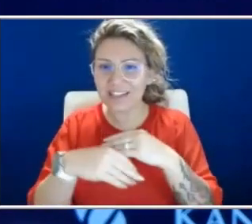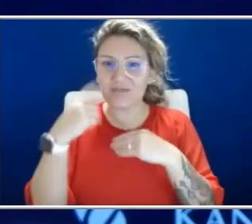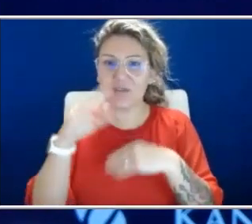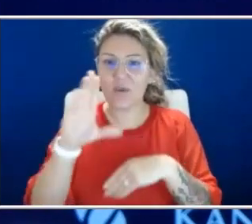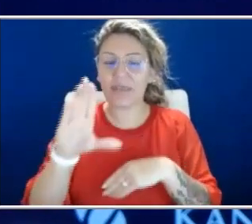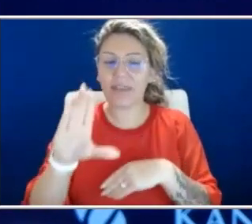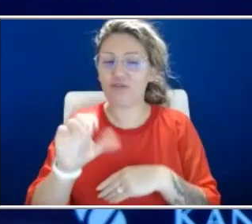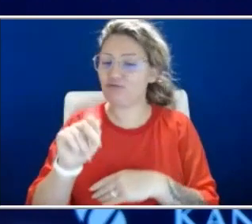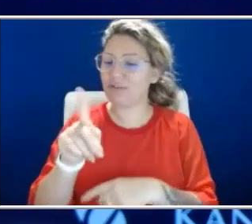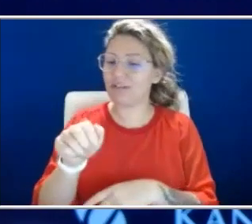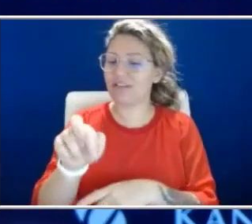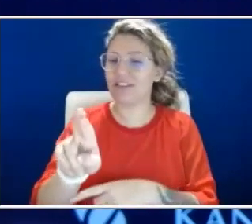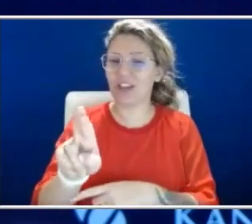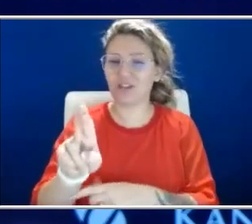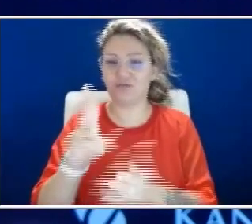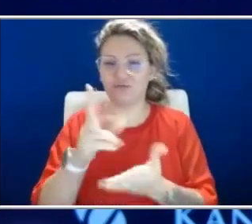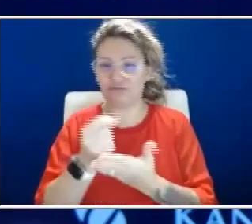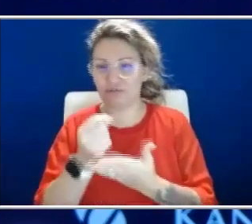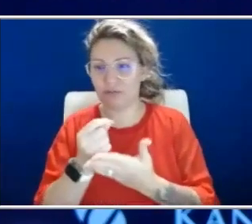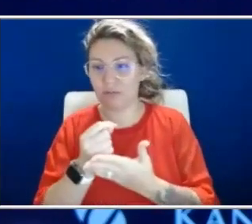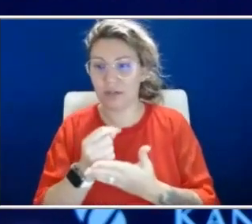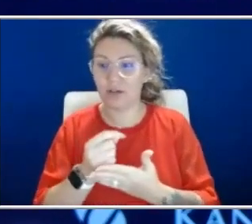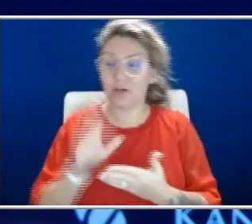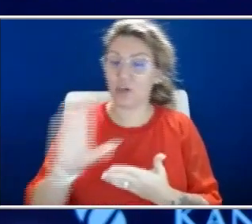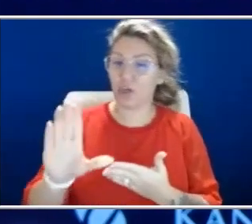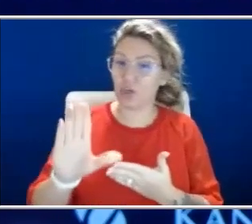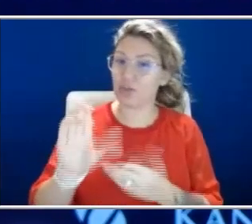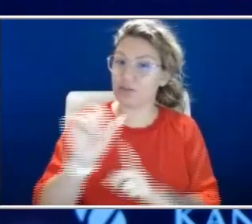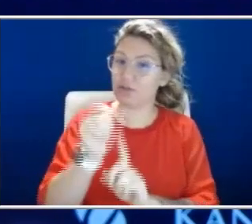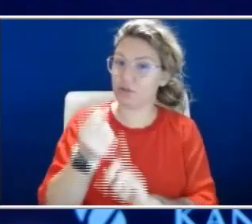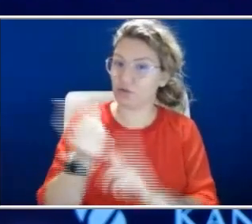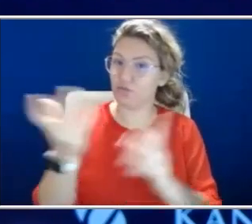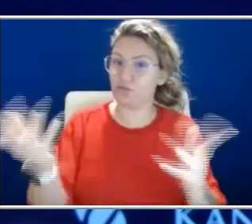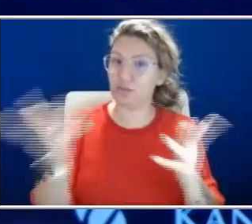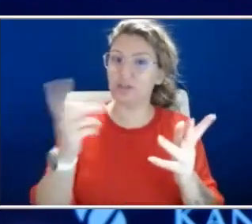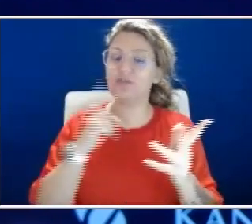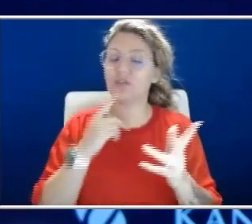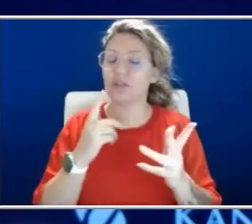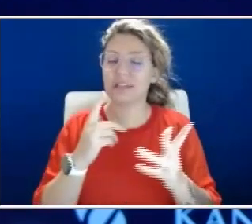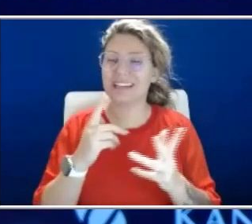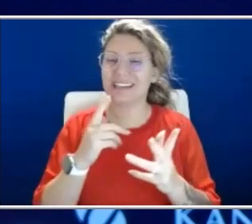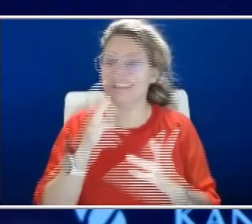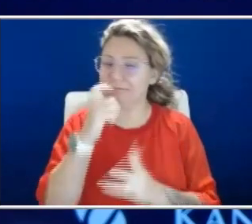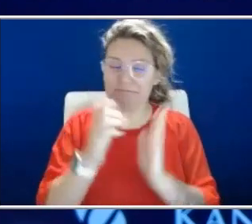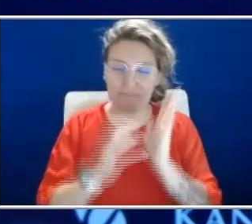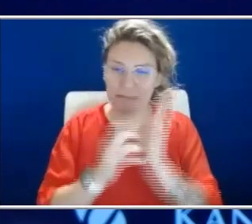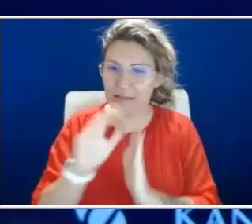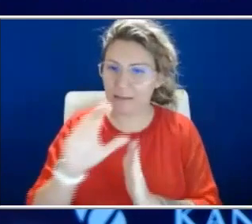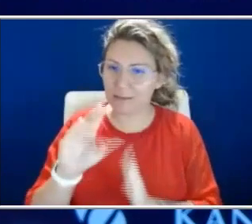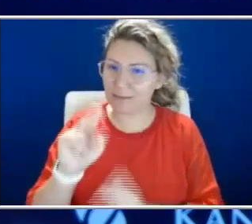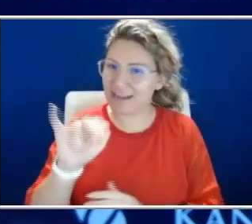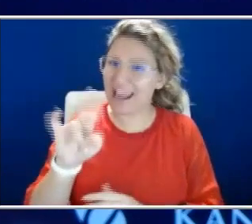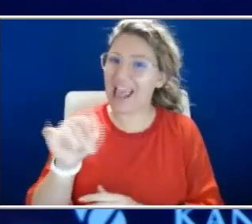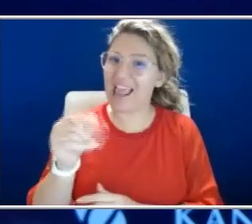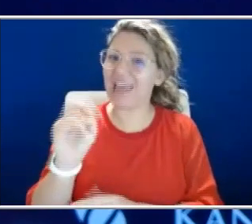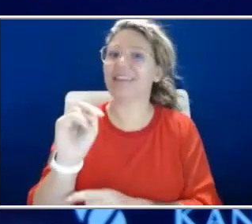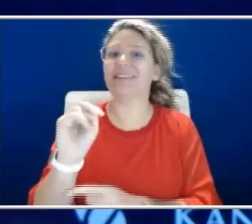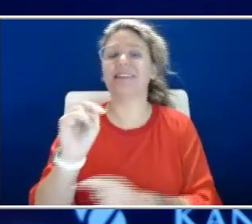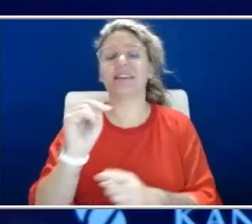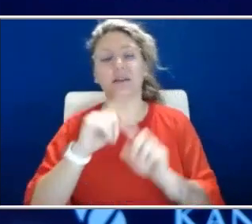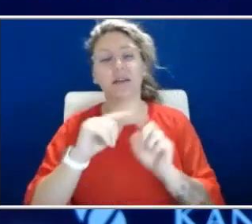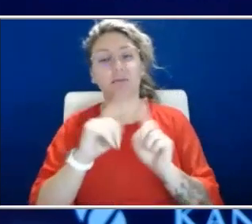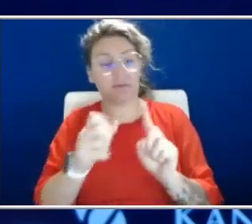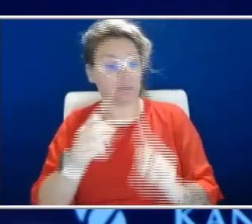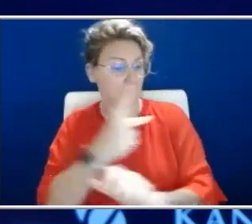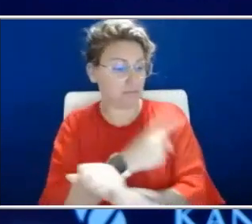treatment. In Christie's case, she had a benign tumor, so she didn't need any ancillary treatments, but certainly some patients need radiation